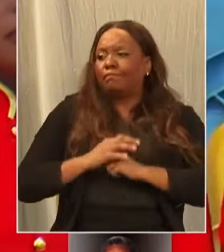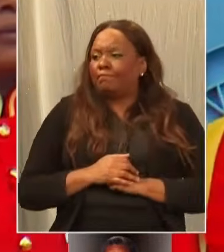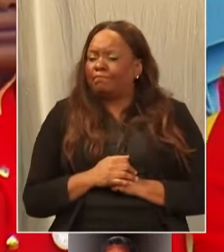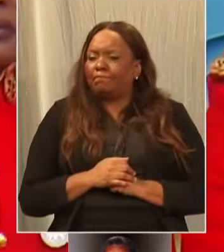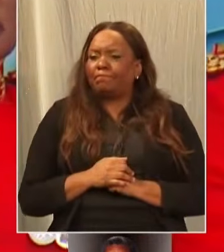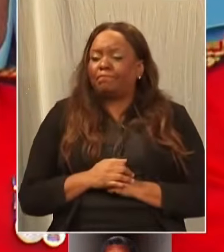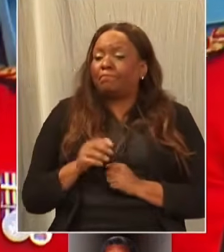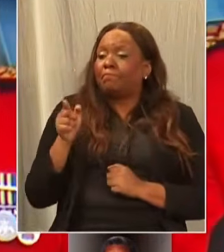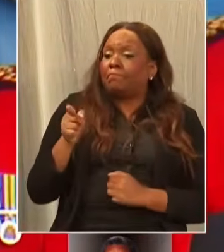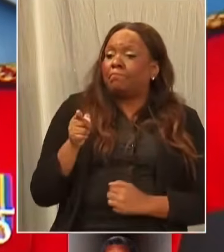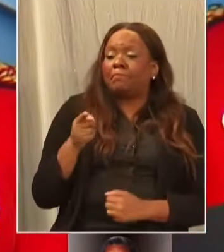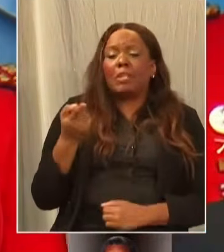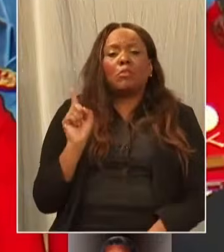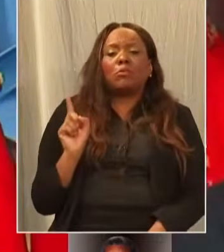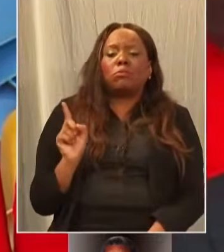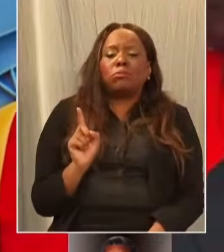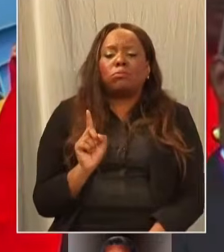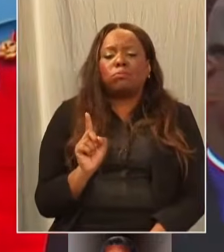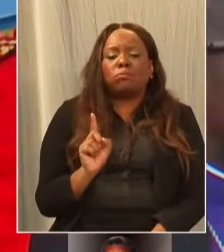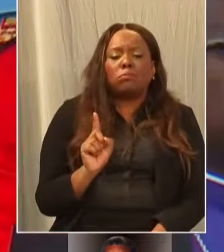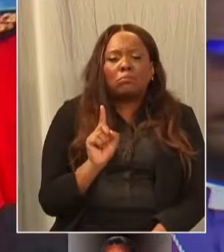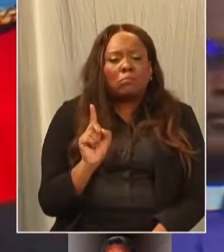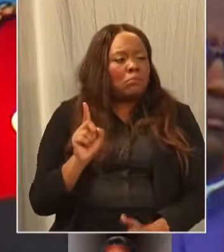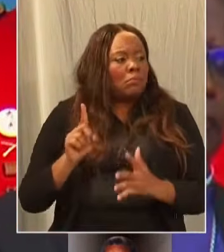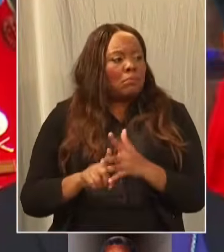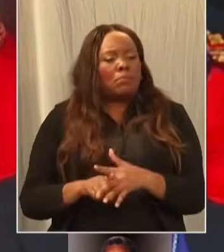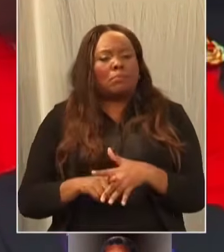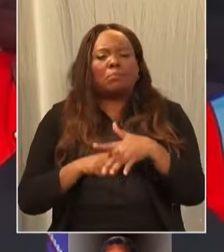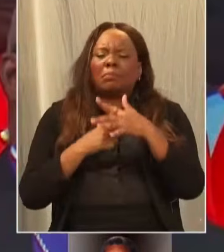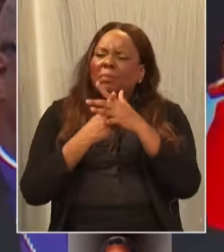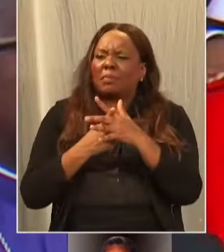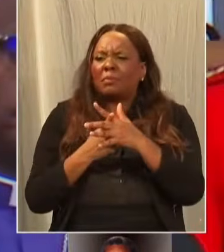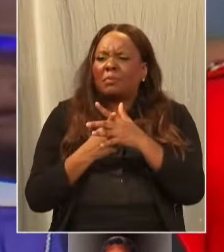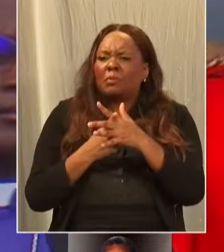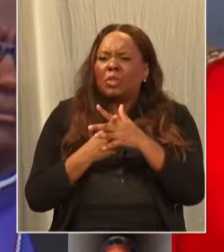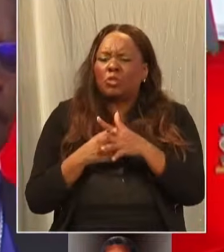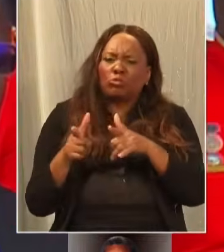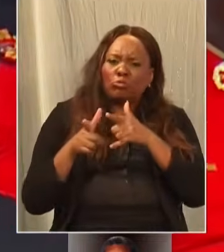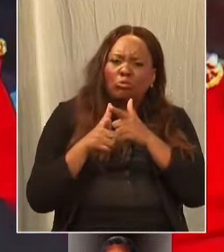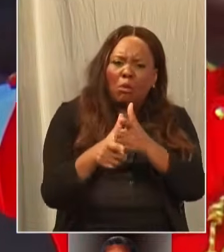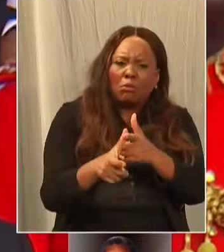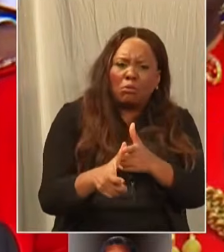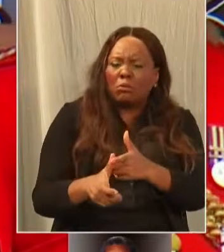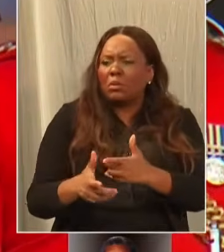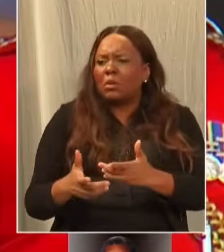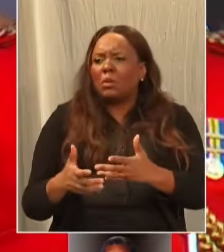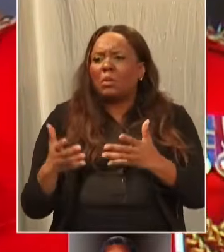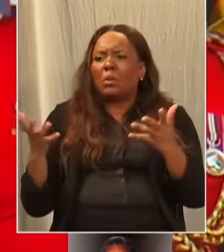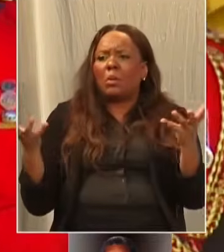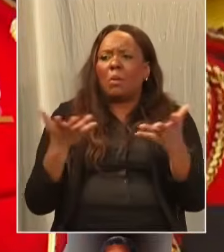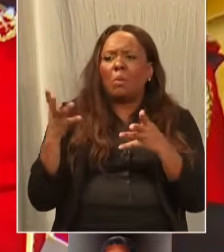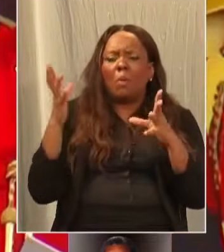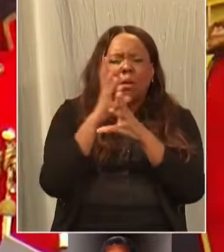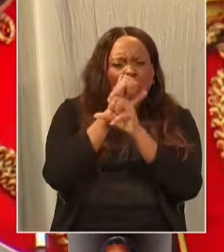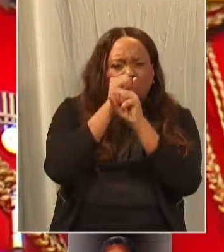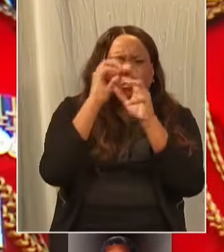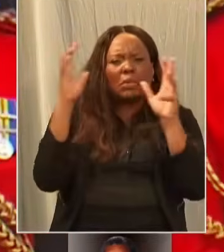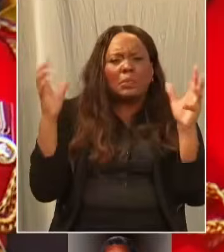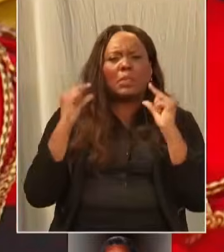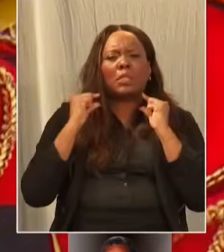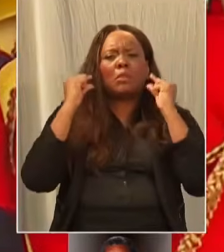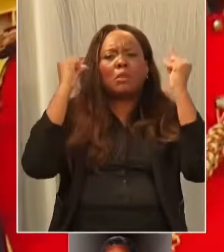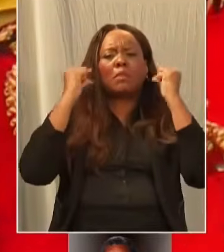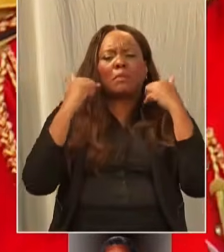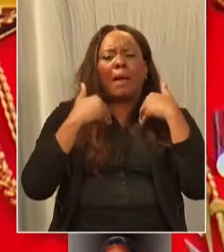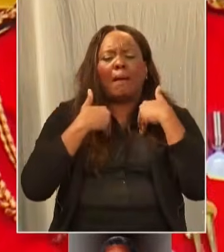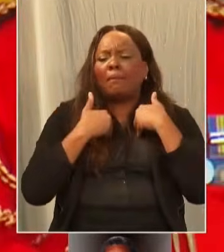time he walked to the crease or began his run to the wicket? What dreams guided him as captain